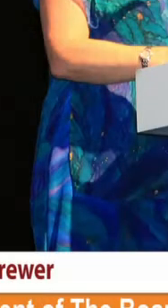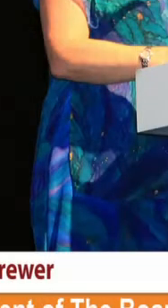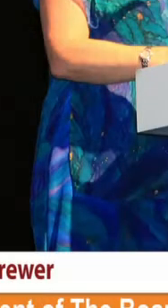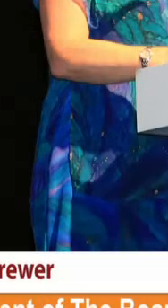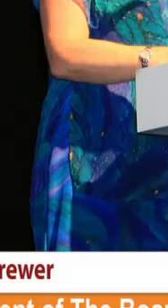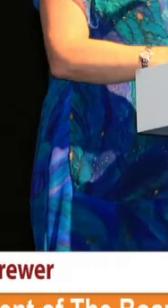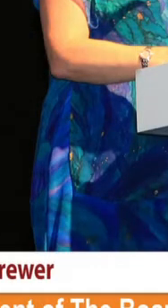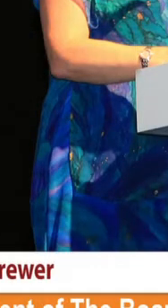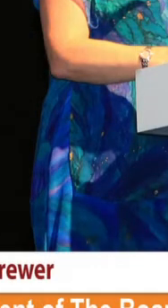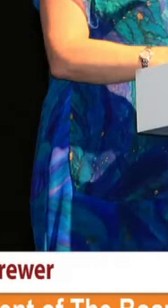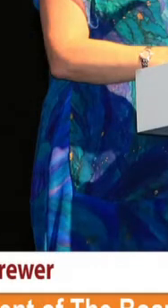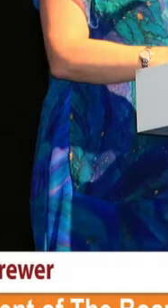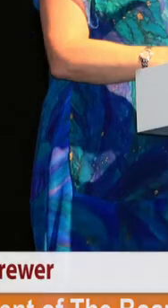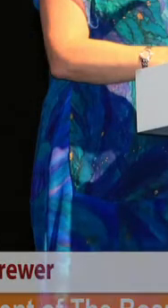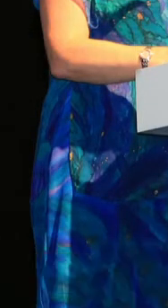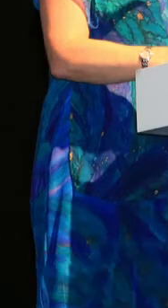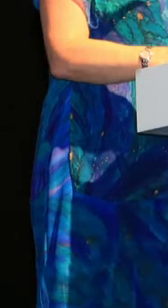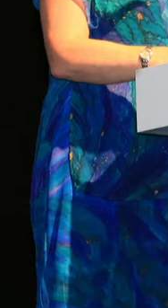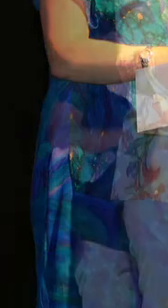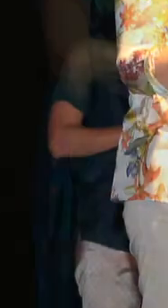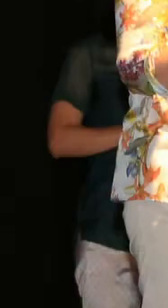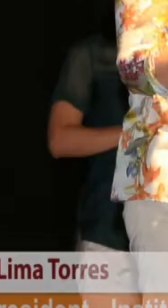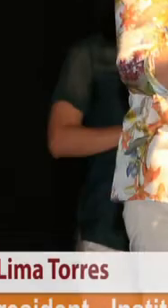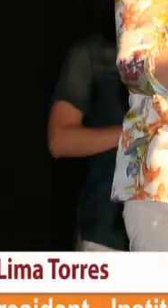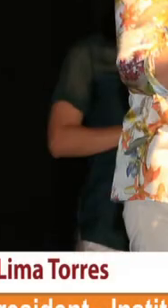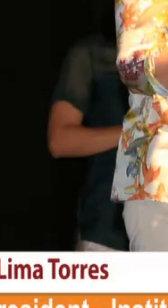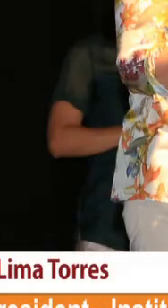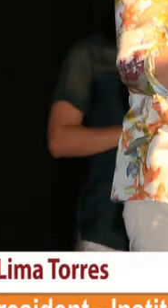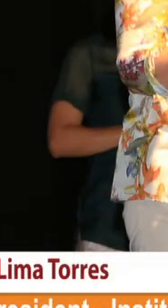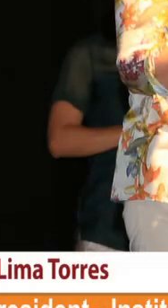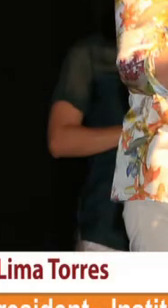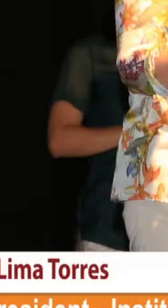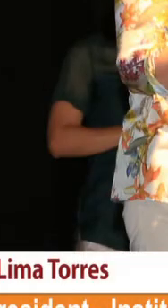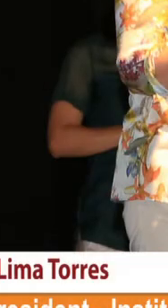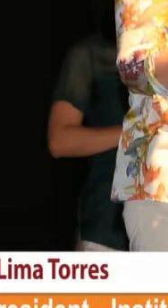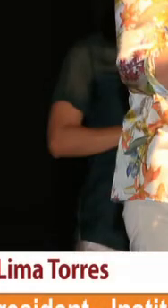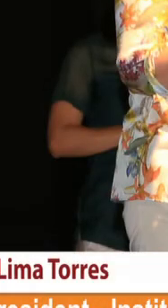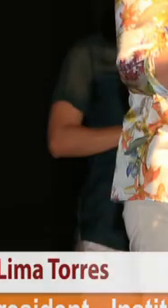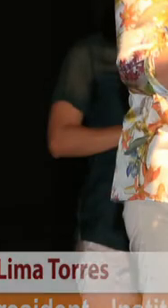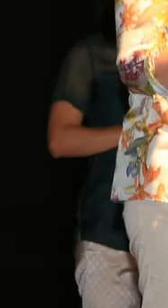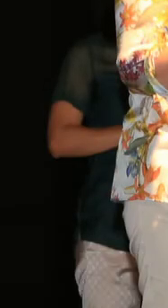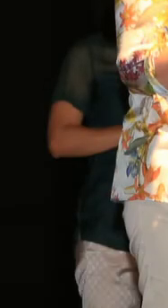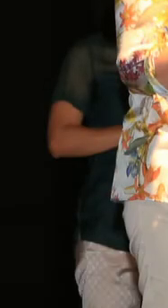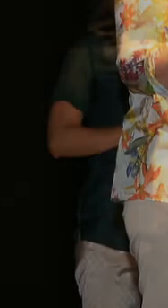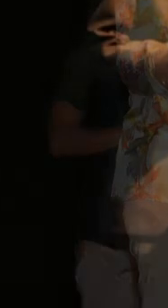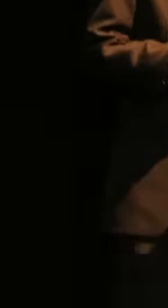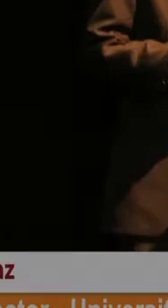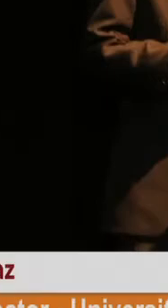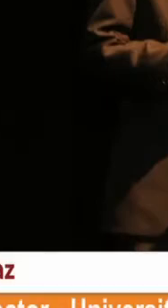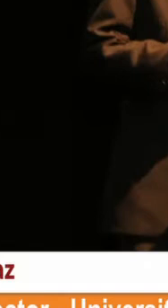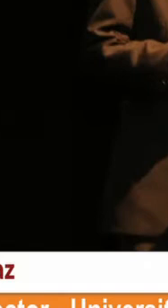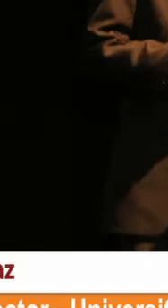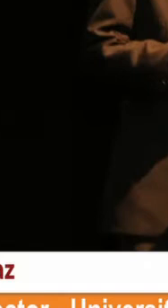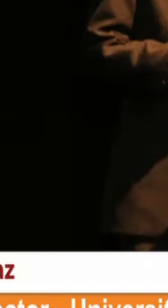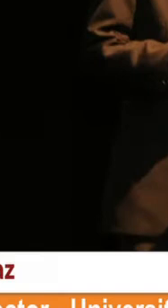Rosa ao peito na roda, eu bailei com quem calhou. Rosa